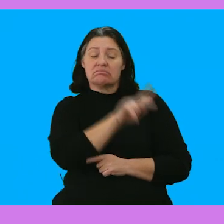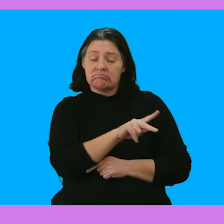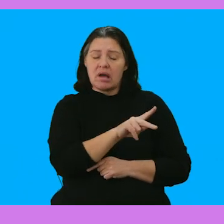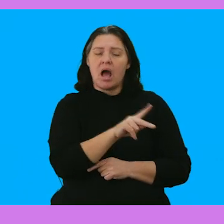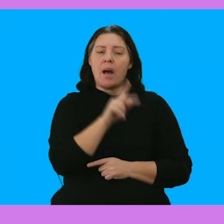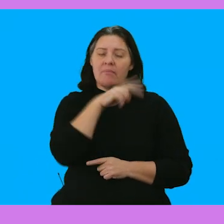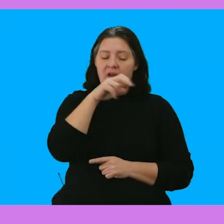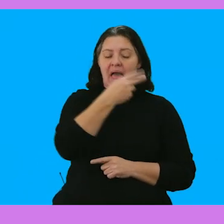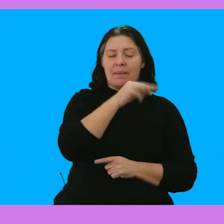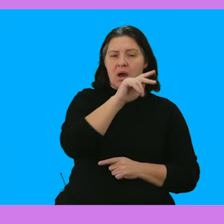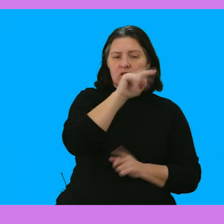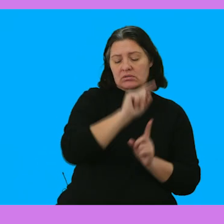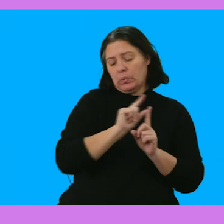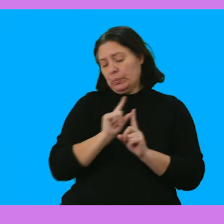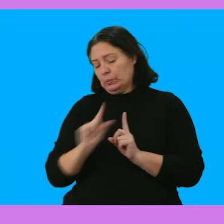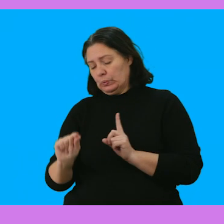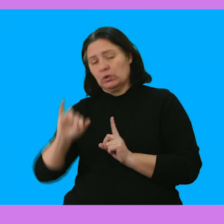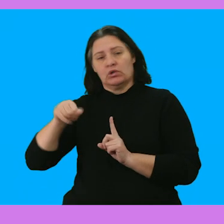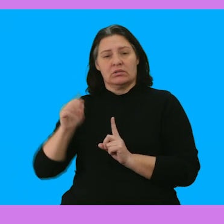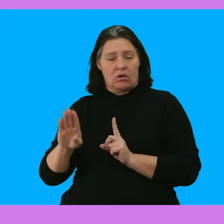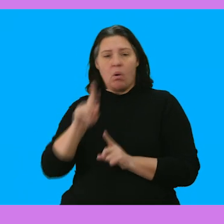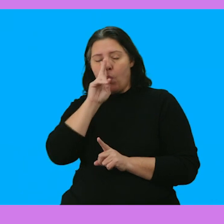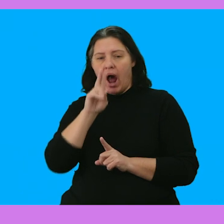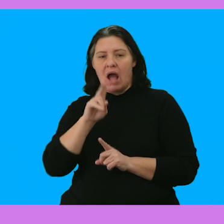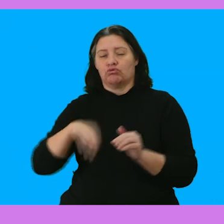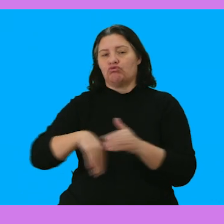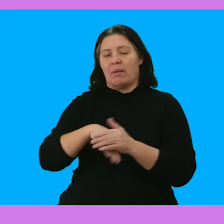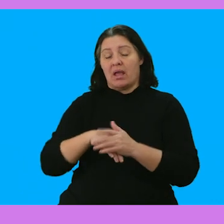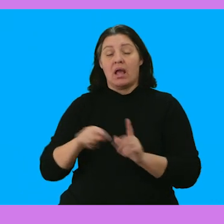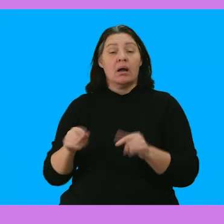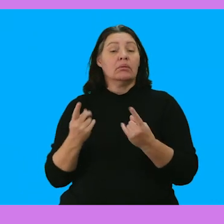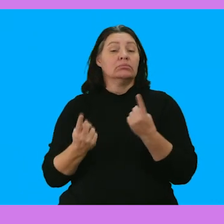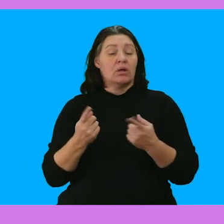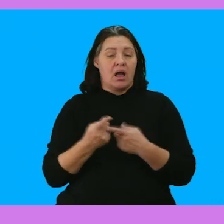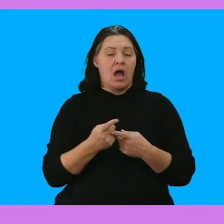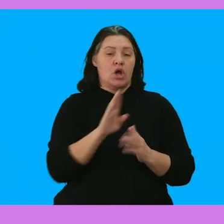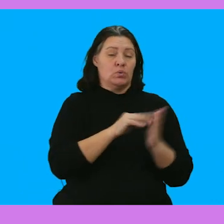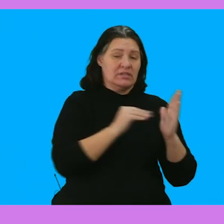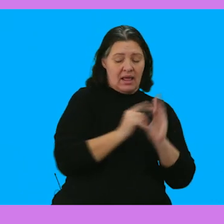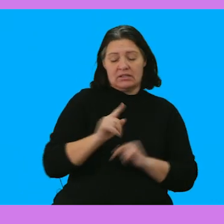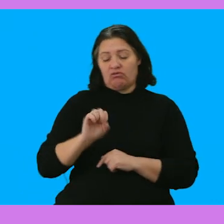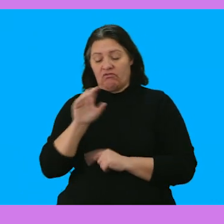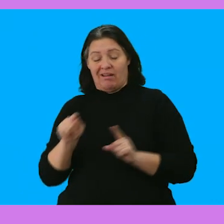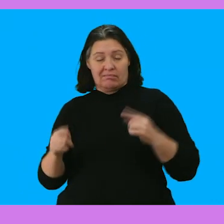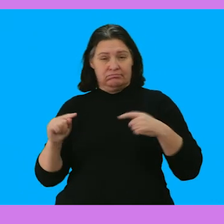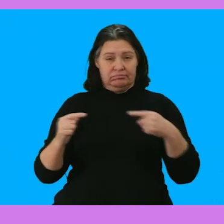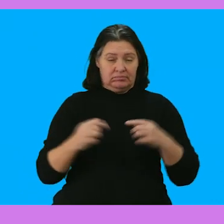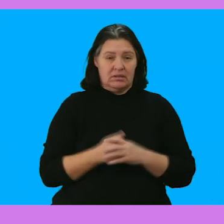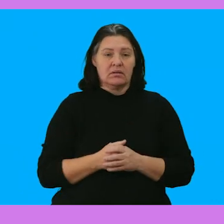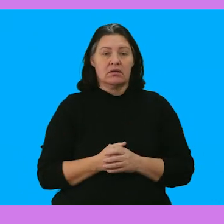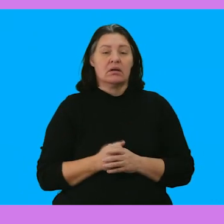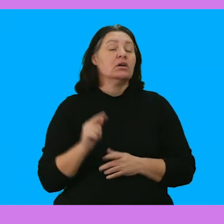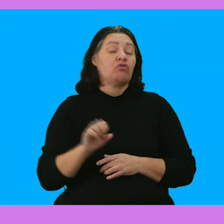to travel from Hermanus to Johannesburg to watch a rugby match between South Africa and New Zealand.